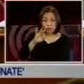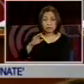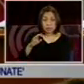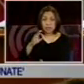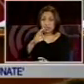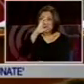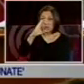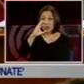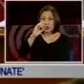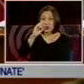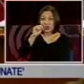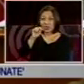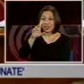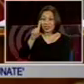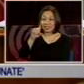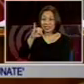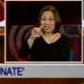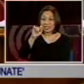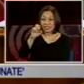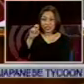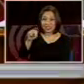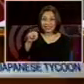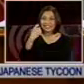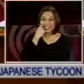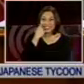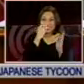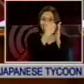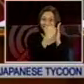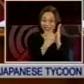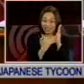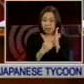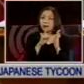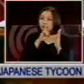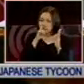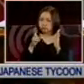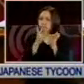conditions when the TRO was served had already been complied,